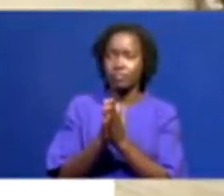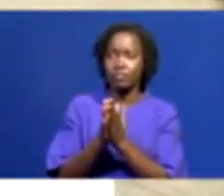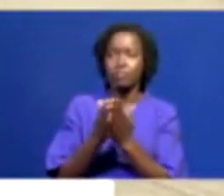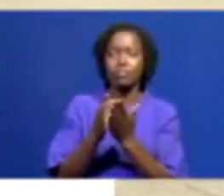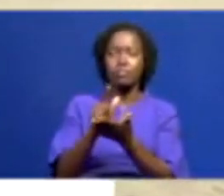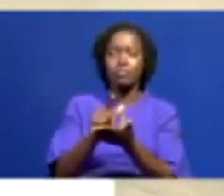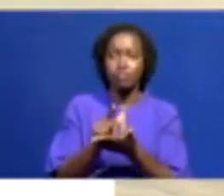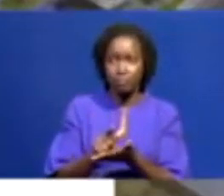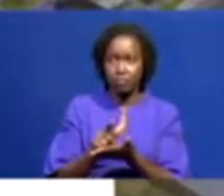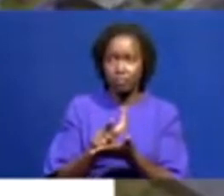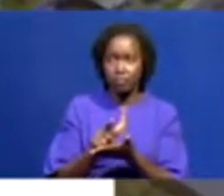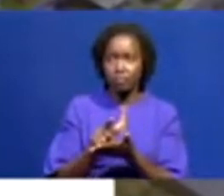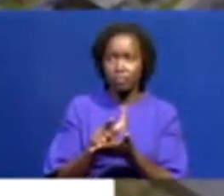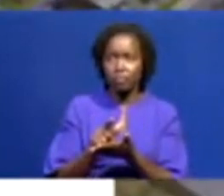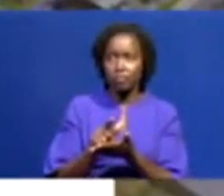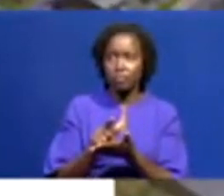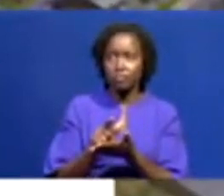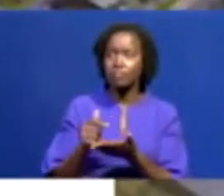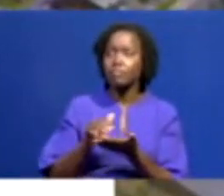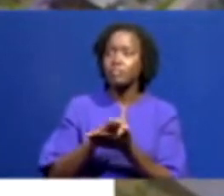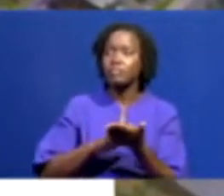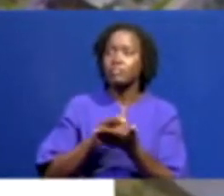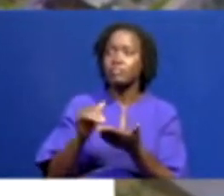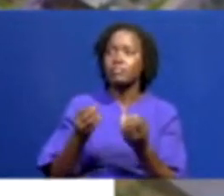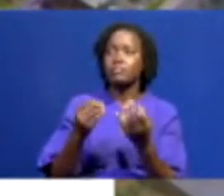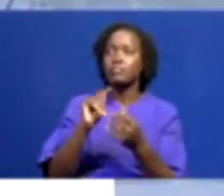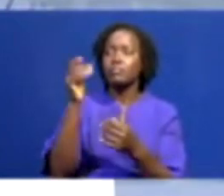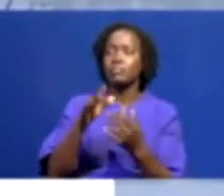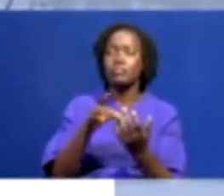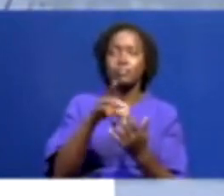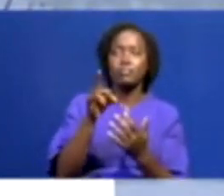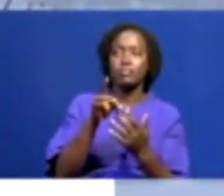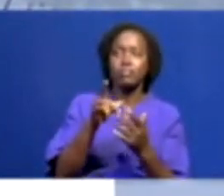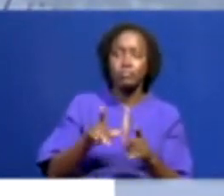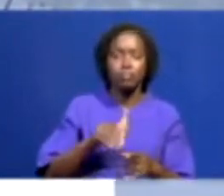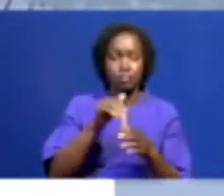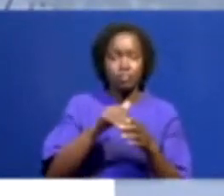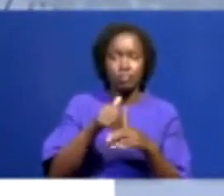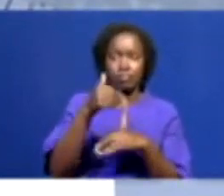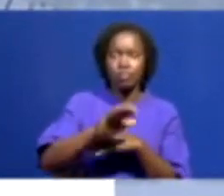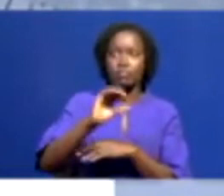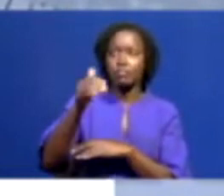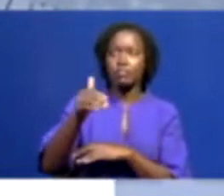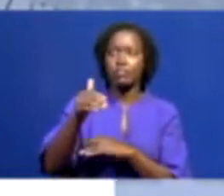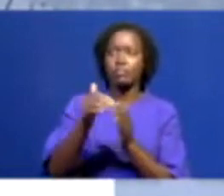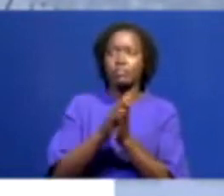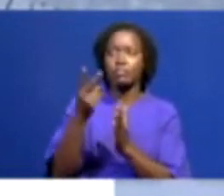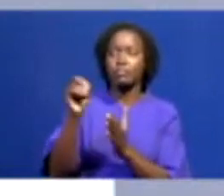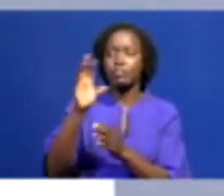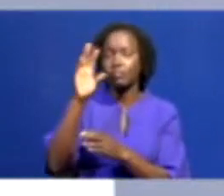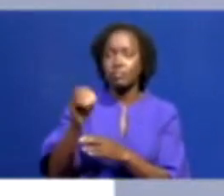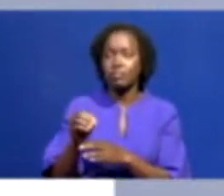loans. A study by Green Heart of Kenya establishes that many Kenyans would prefer to settle for investments out of town, with 20% of